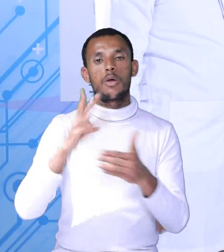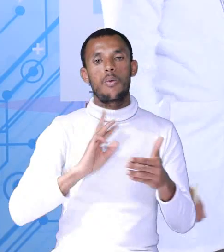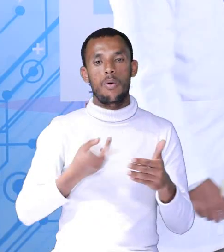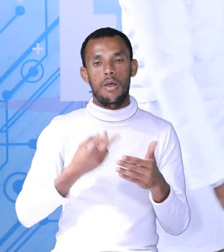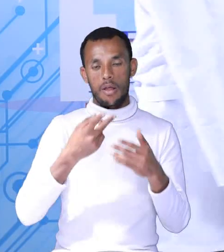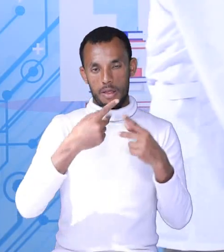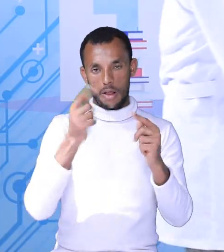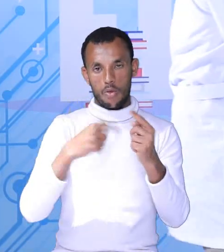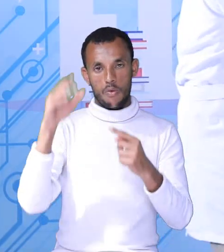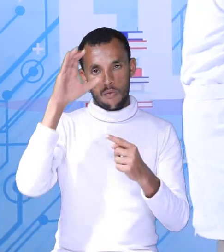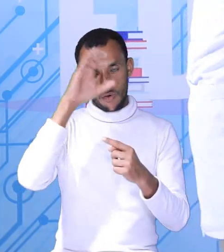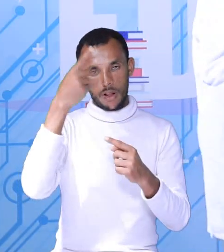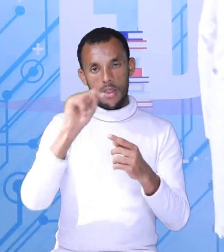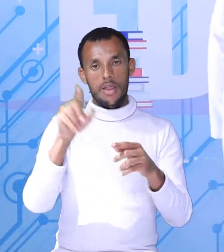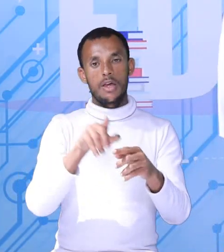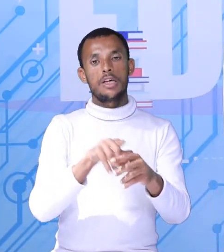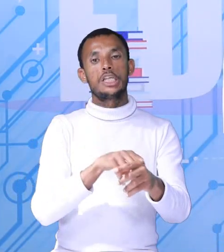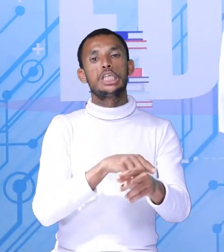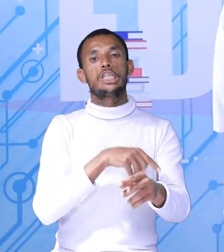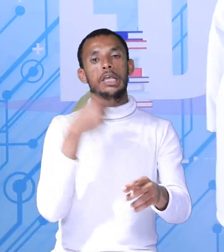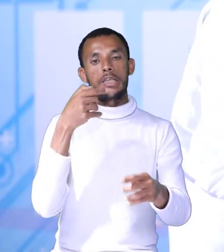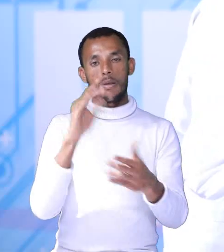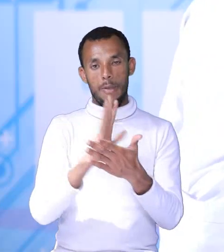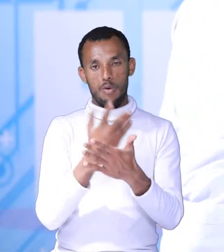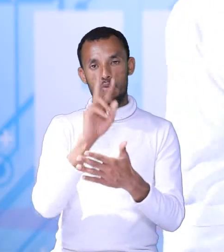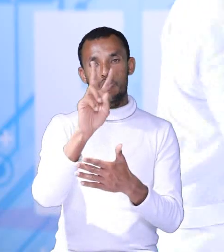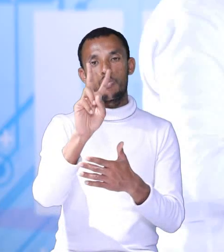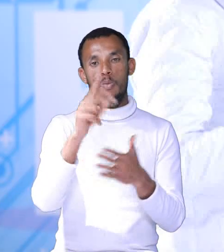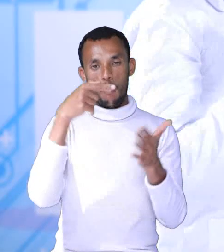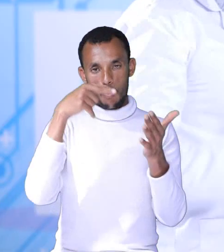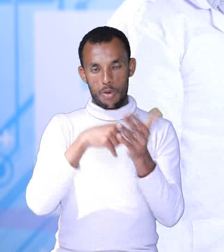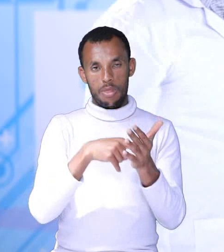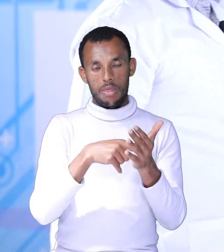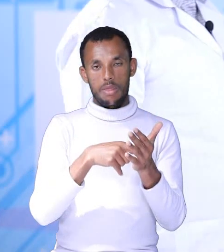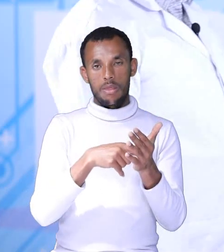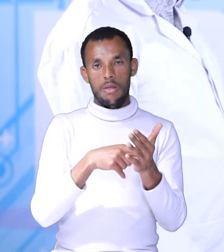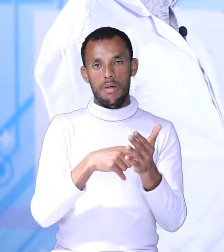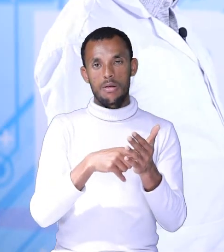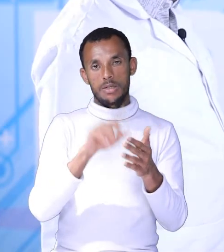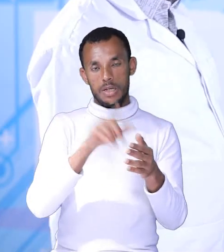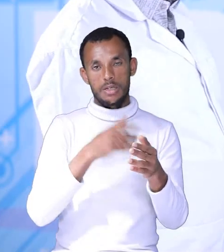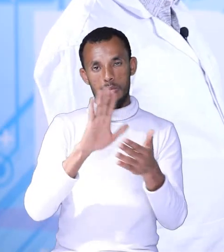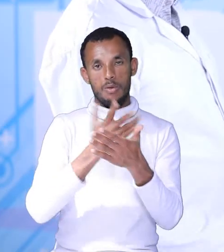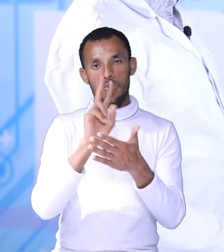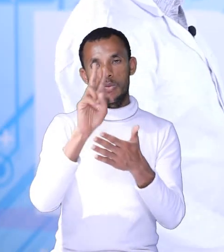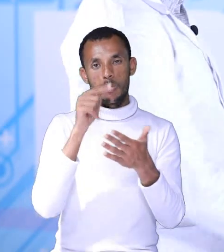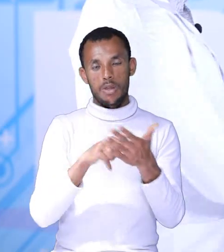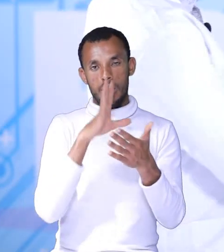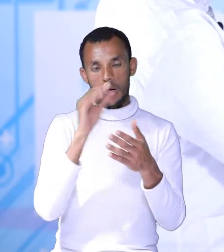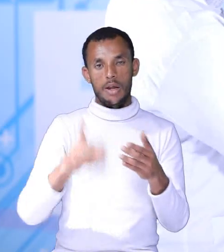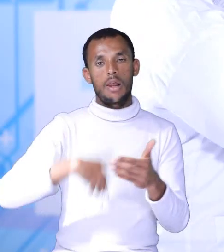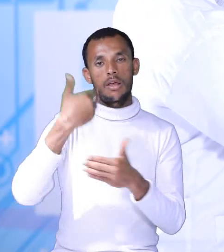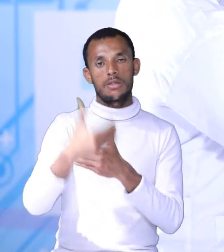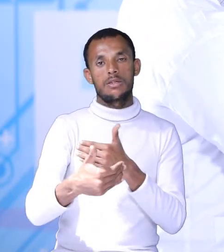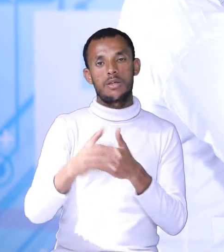to find the distance between 2 points in space, distance between 2 points. And next